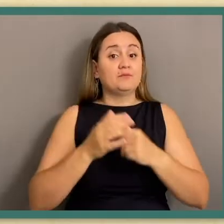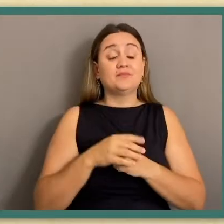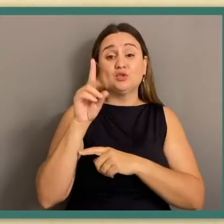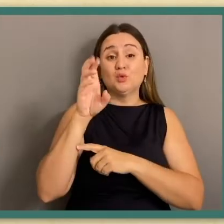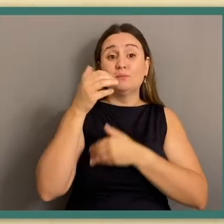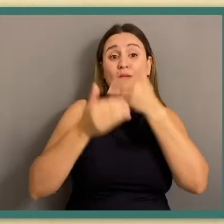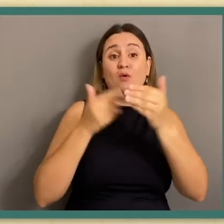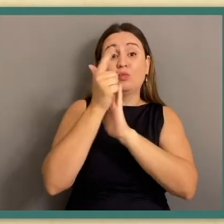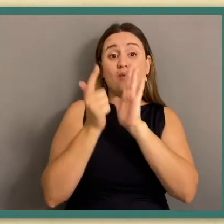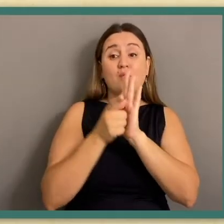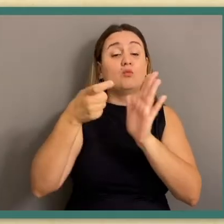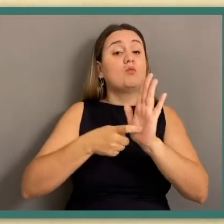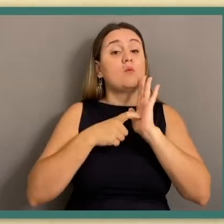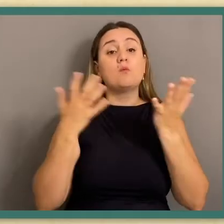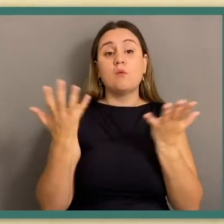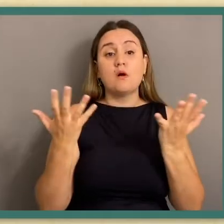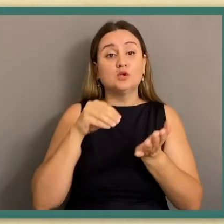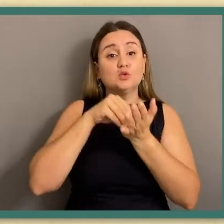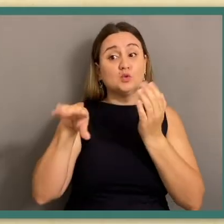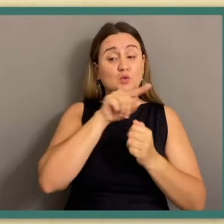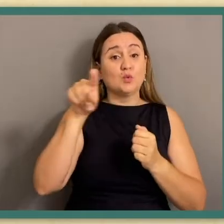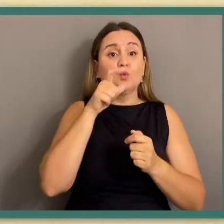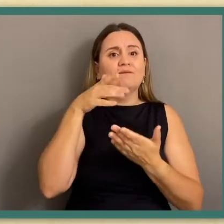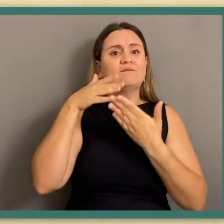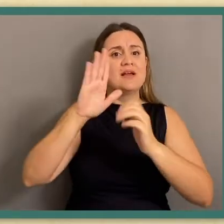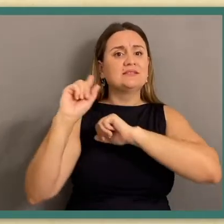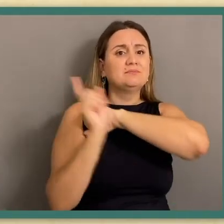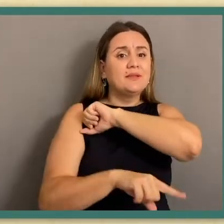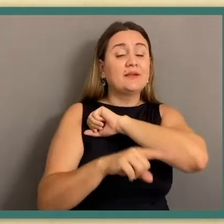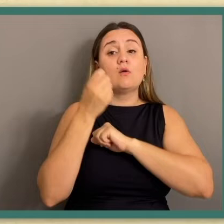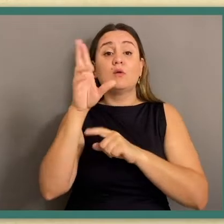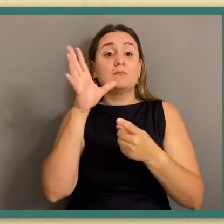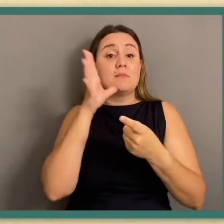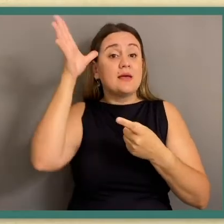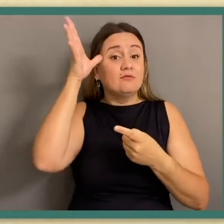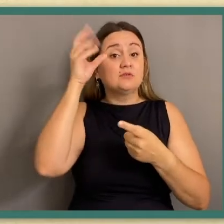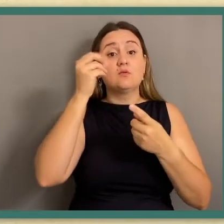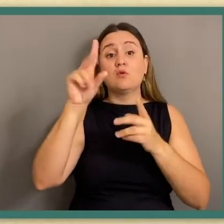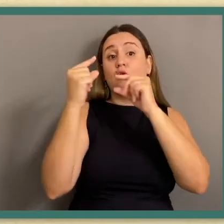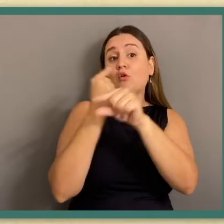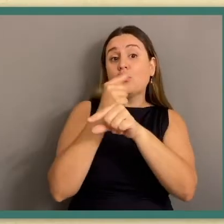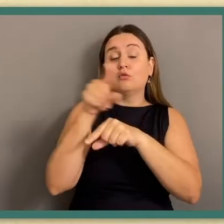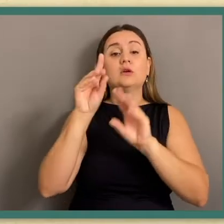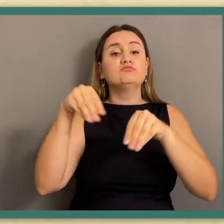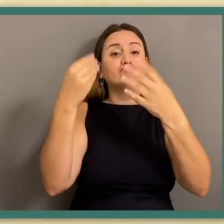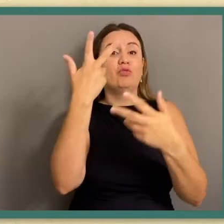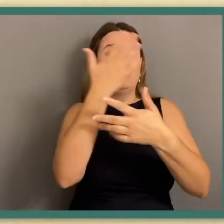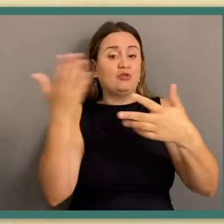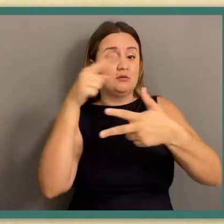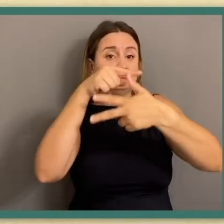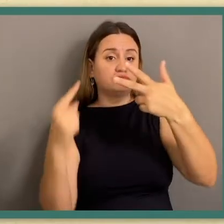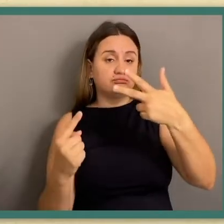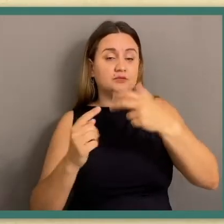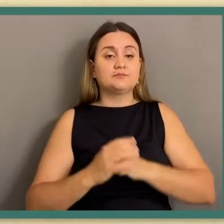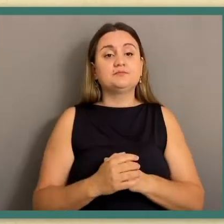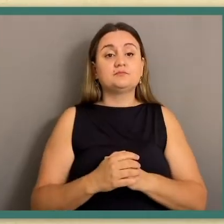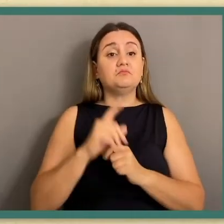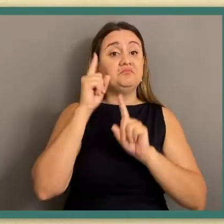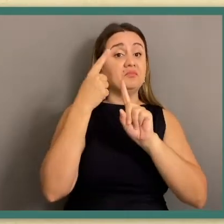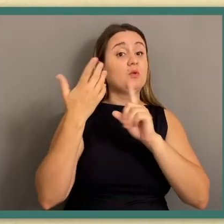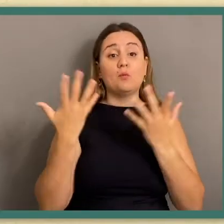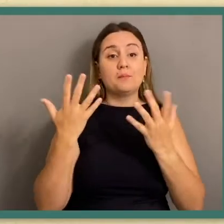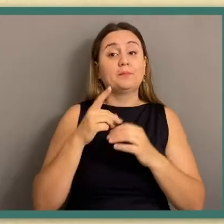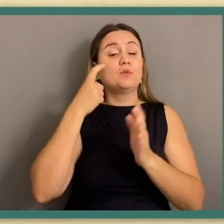Due process of the law requires that all students facing discipline or their parents or guardians be given 3 things.